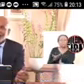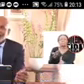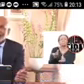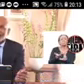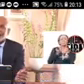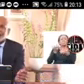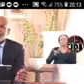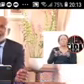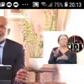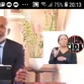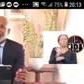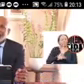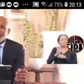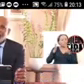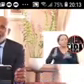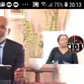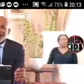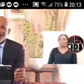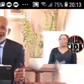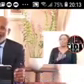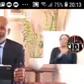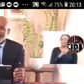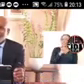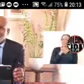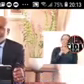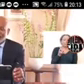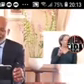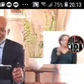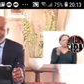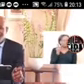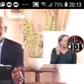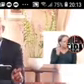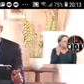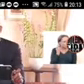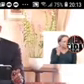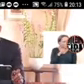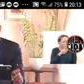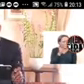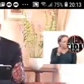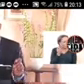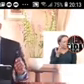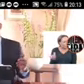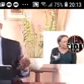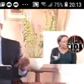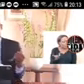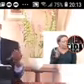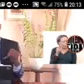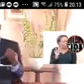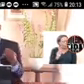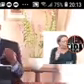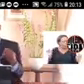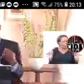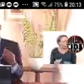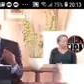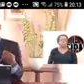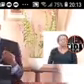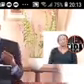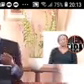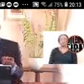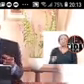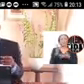that Barbadians are not quite understanding what is expected of them. In fact, they're operating on the assumption